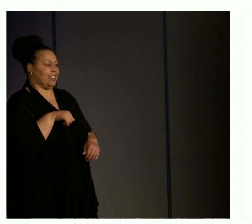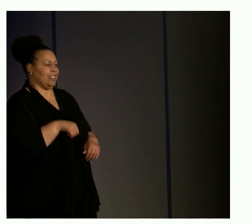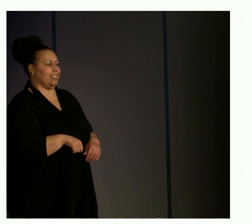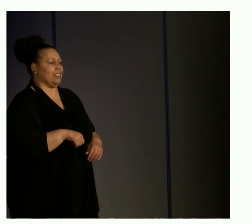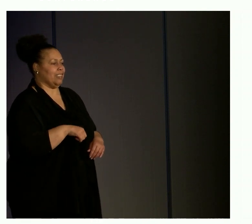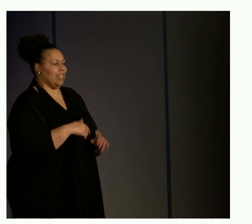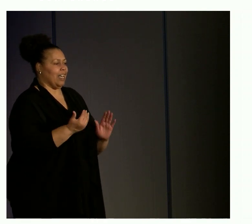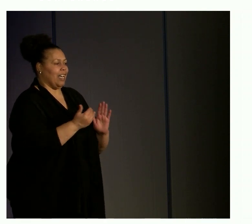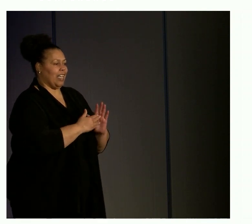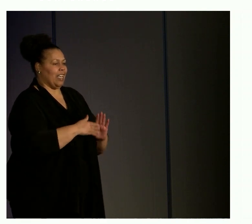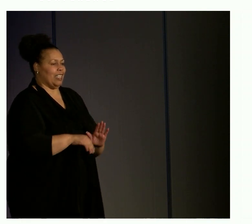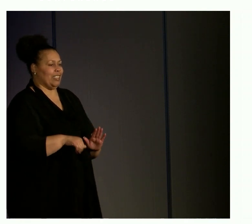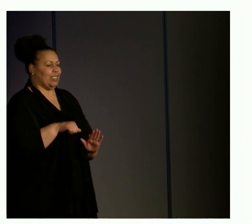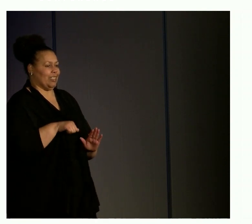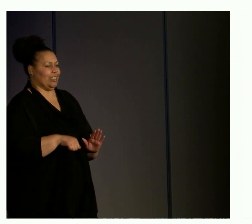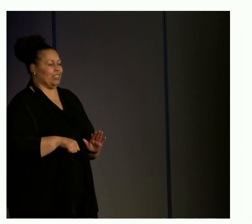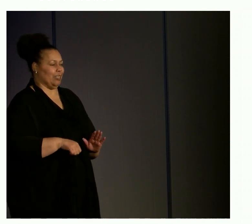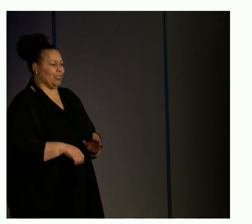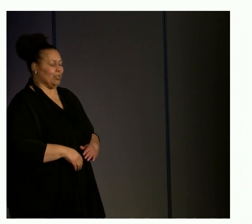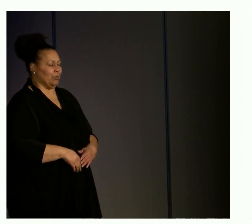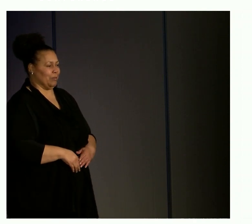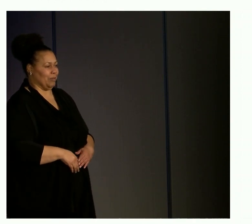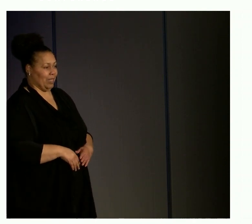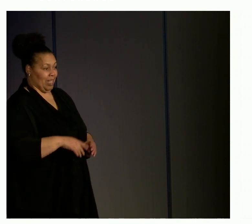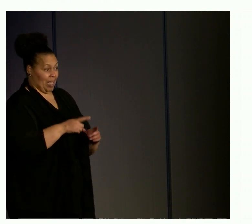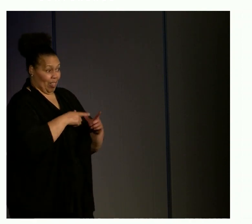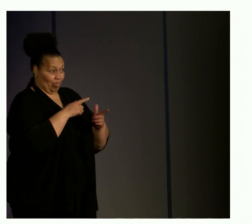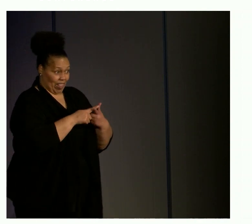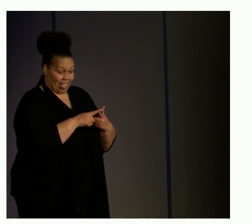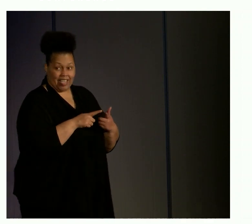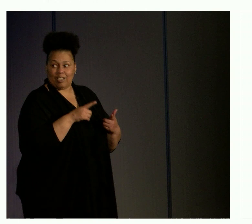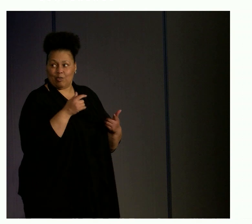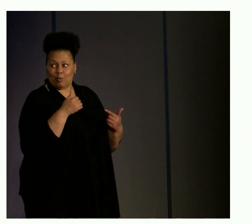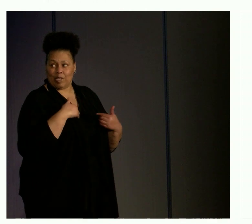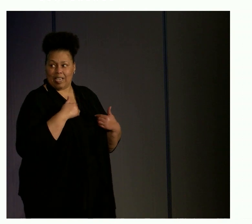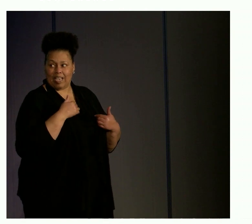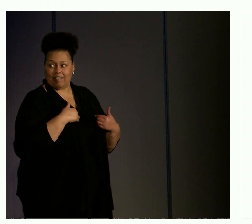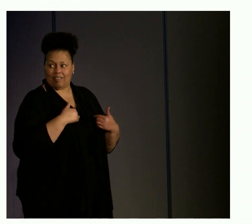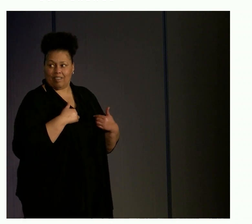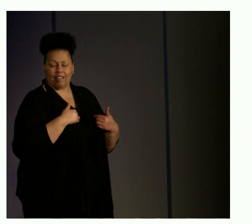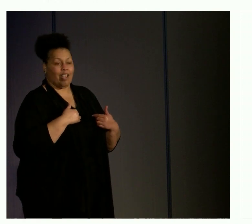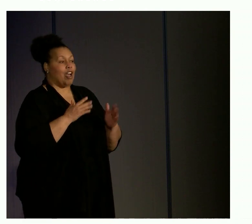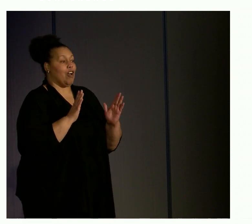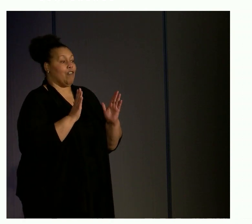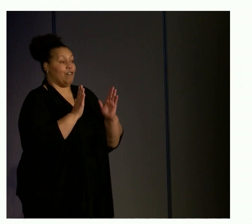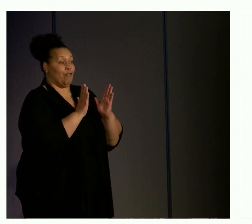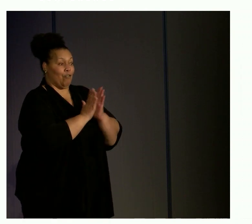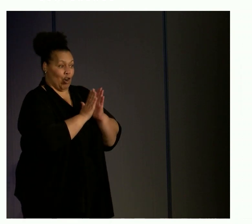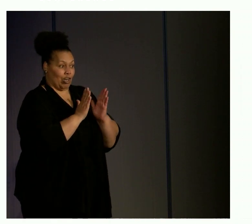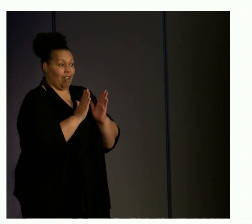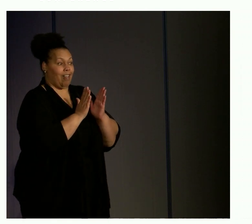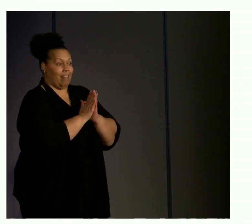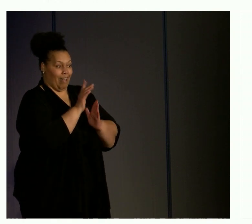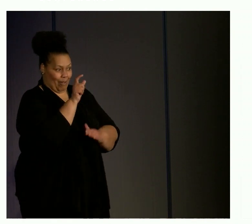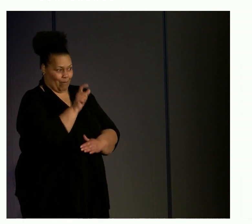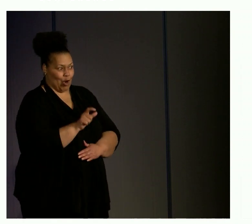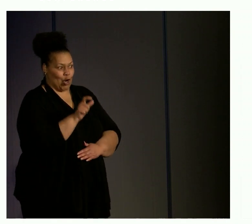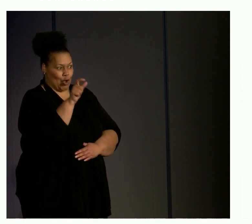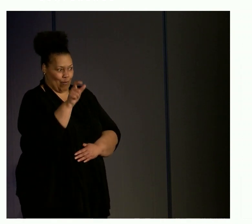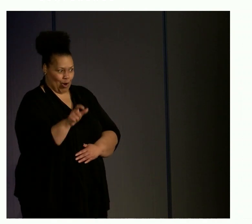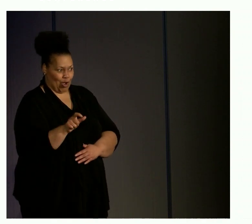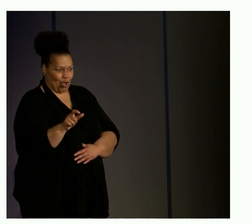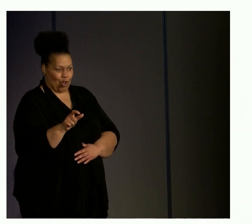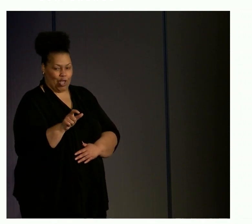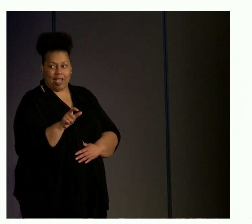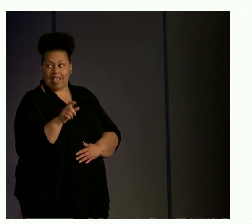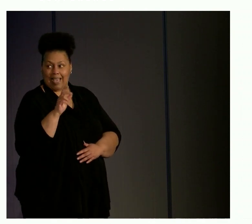Again? Yeah. Then we have vertical, vertical again, and